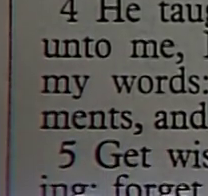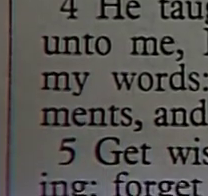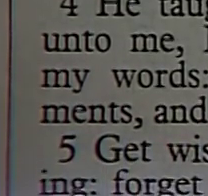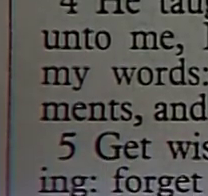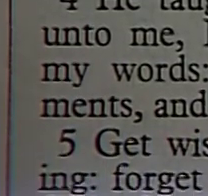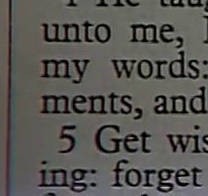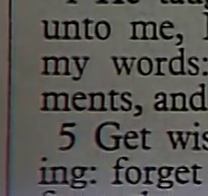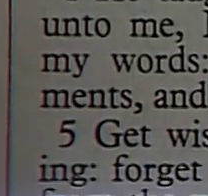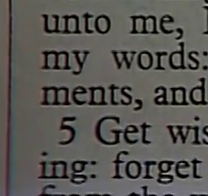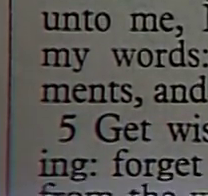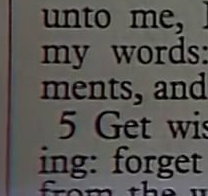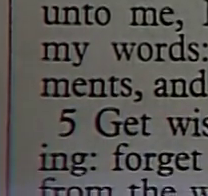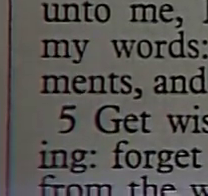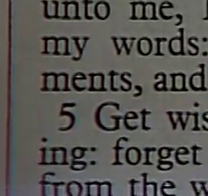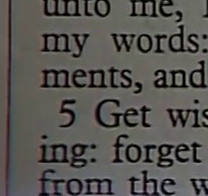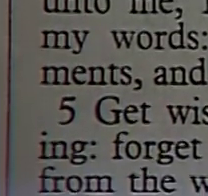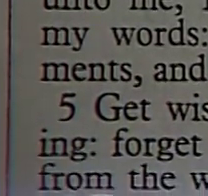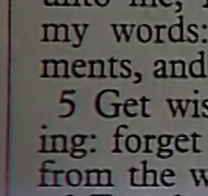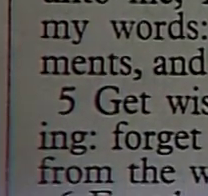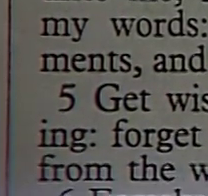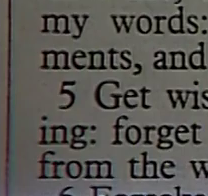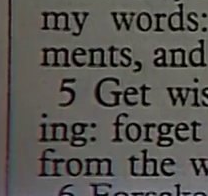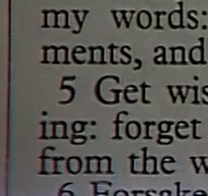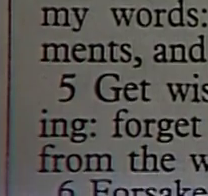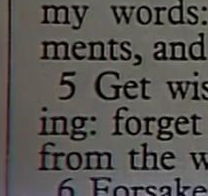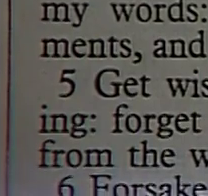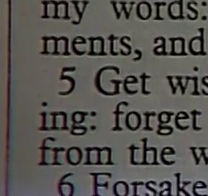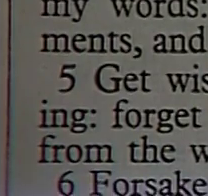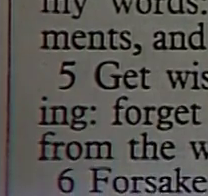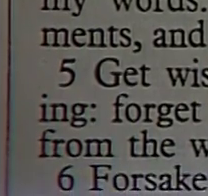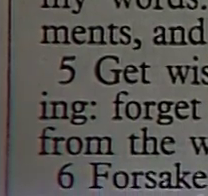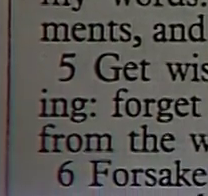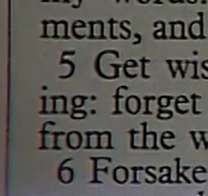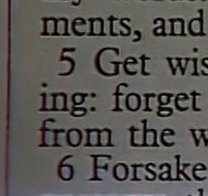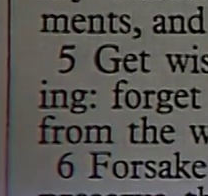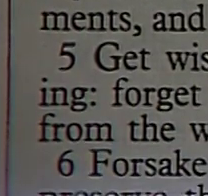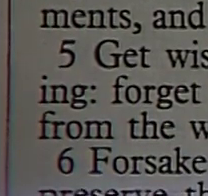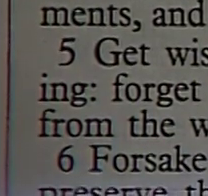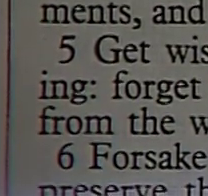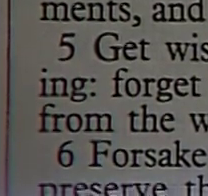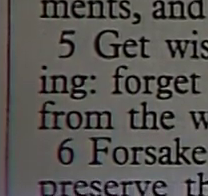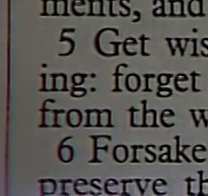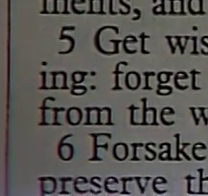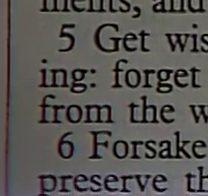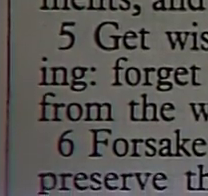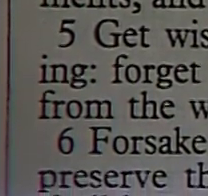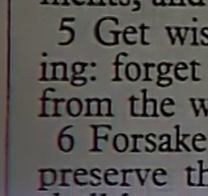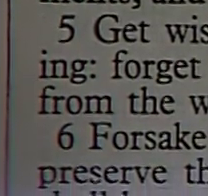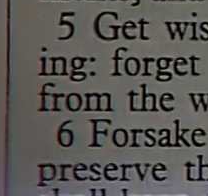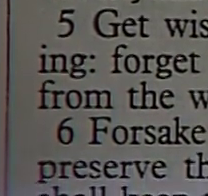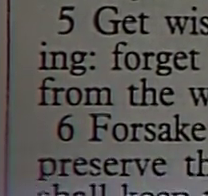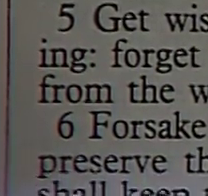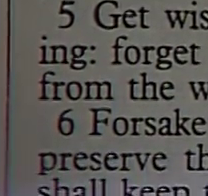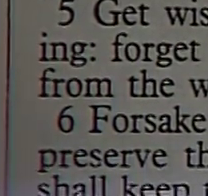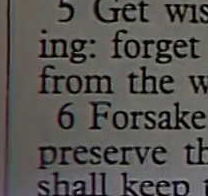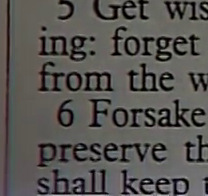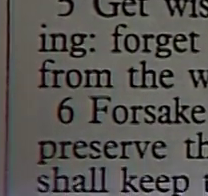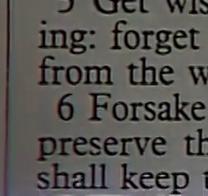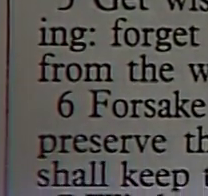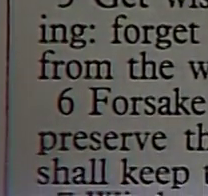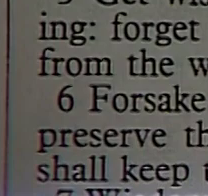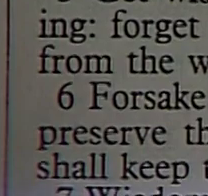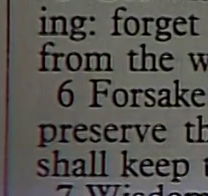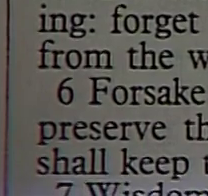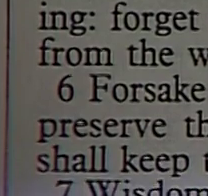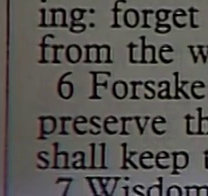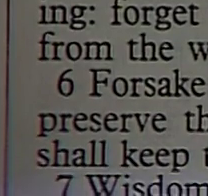ye not my law. For I was my father's son, tender and only beloved in the sight of my mother. He taught me